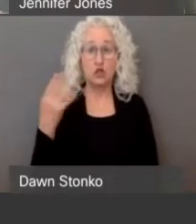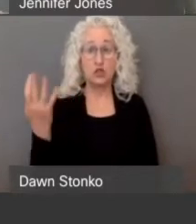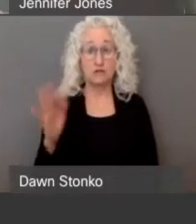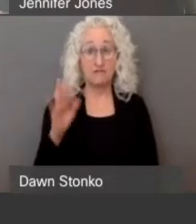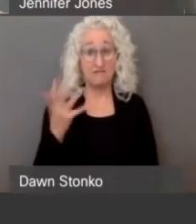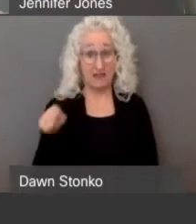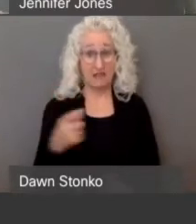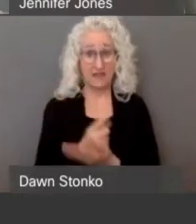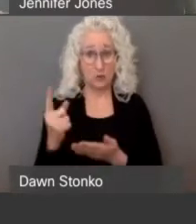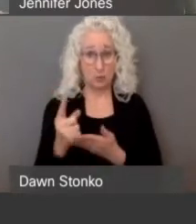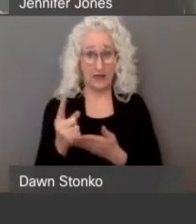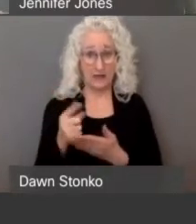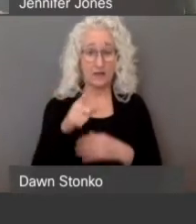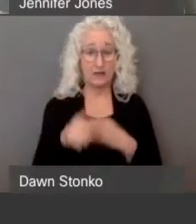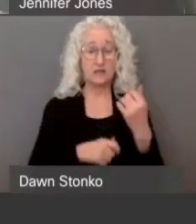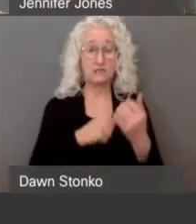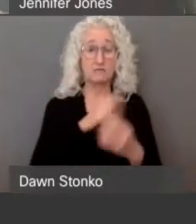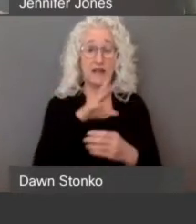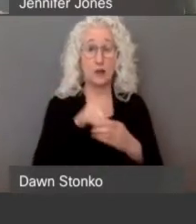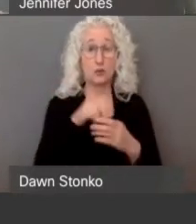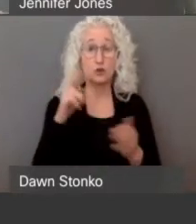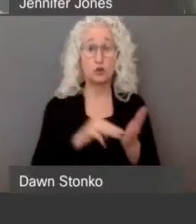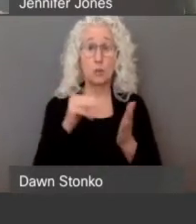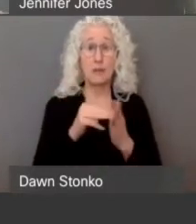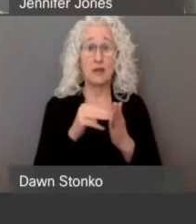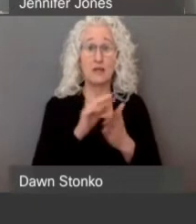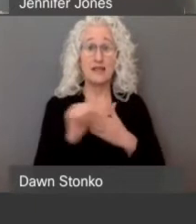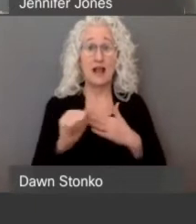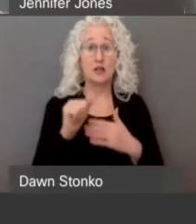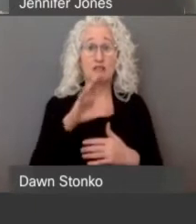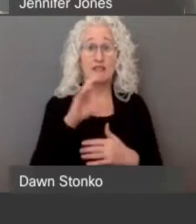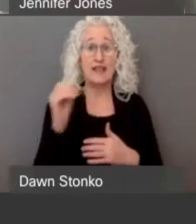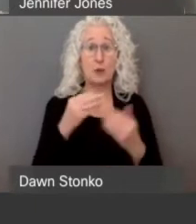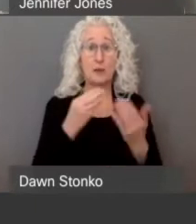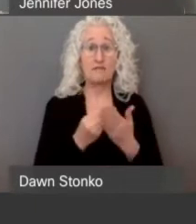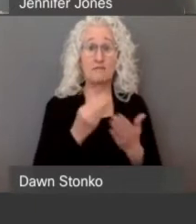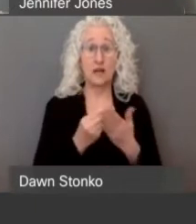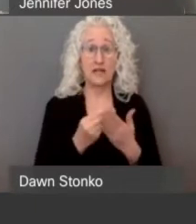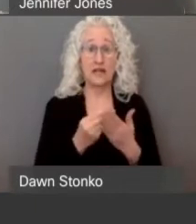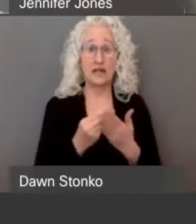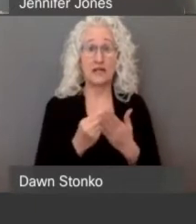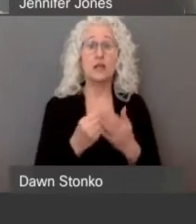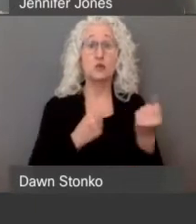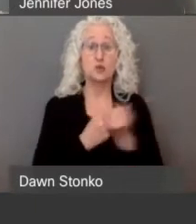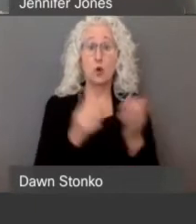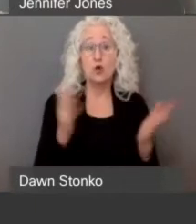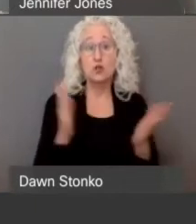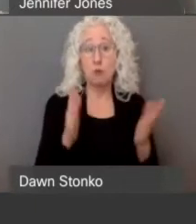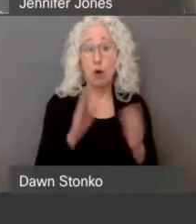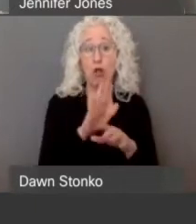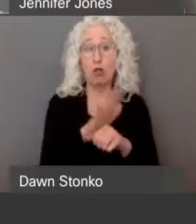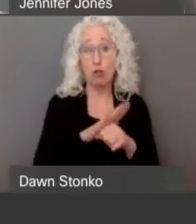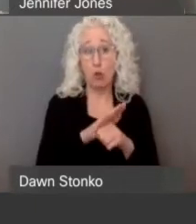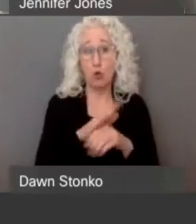support includes $2 million in county funding to support our small local businesses in Howard